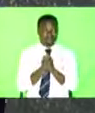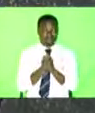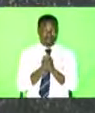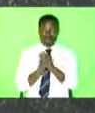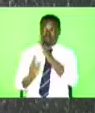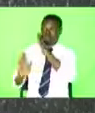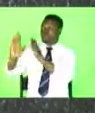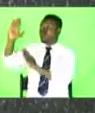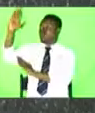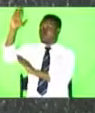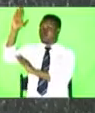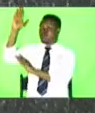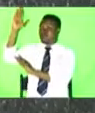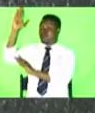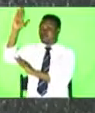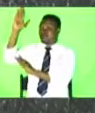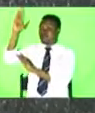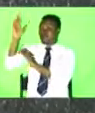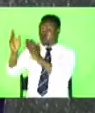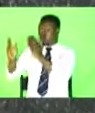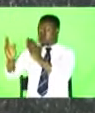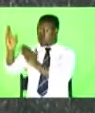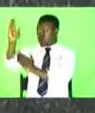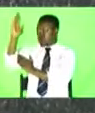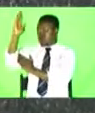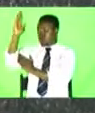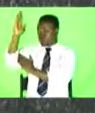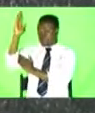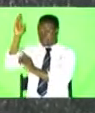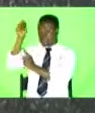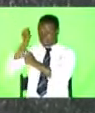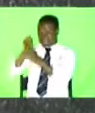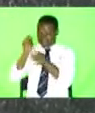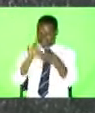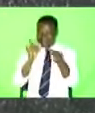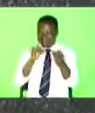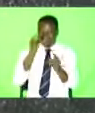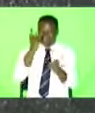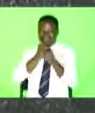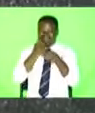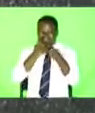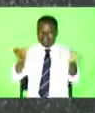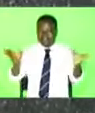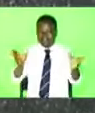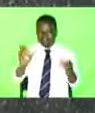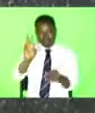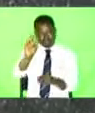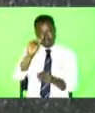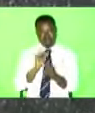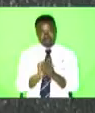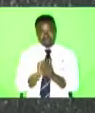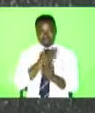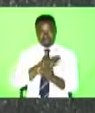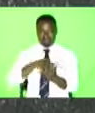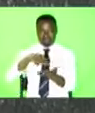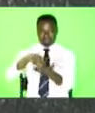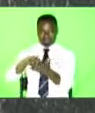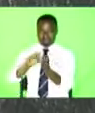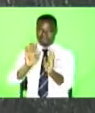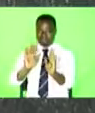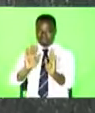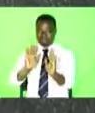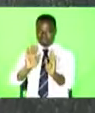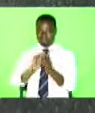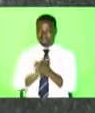God did not just make this statement. Please stand for a moment.